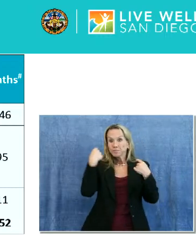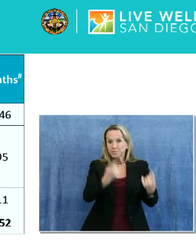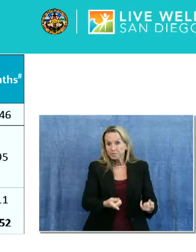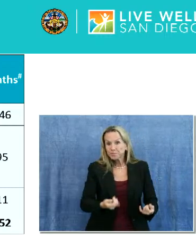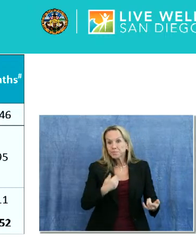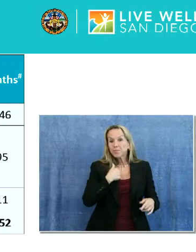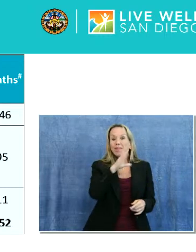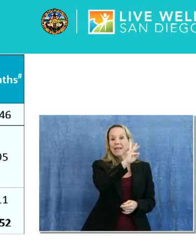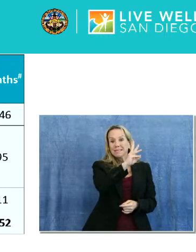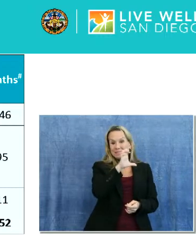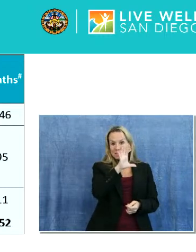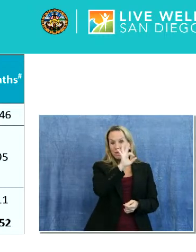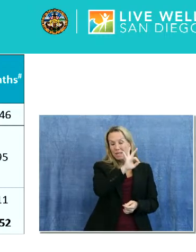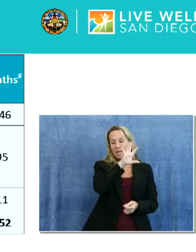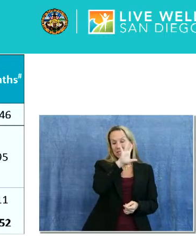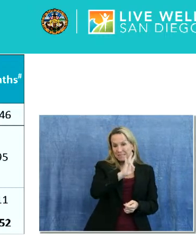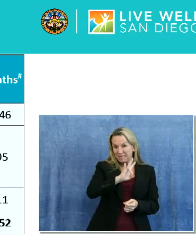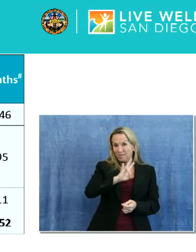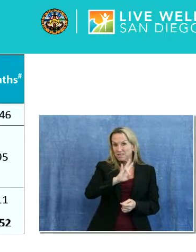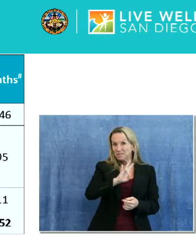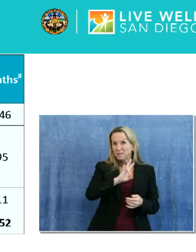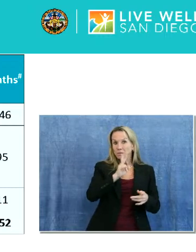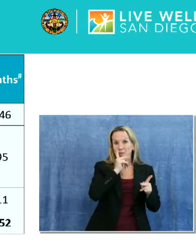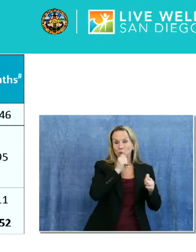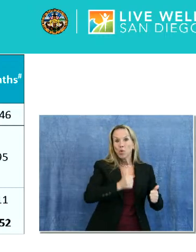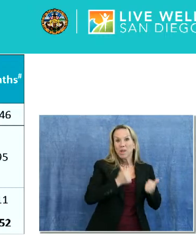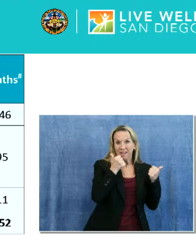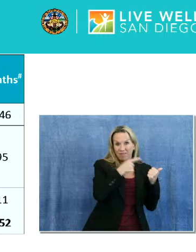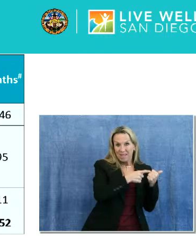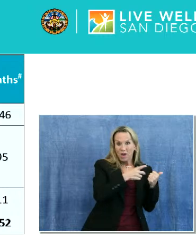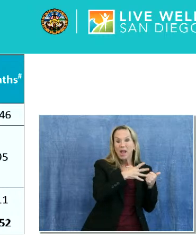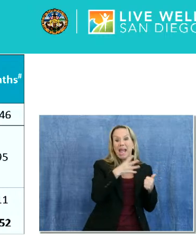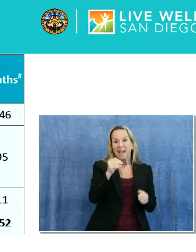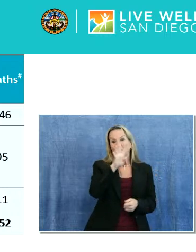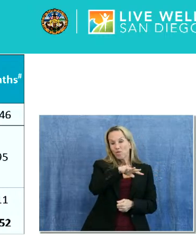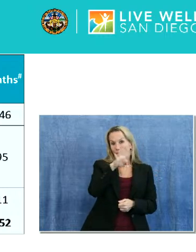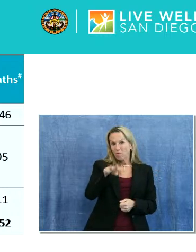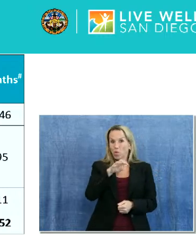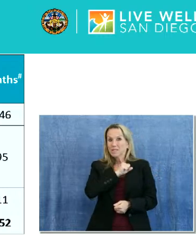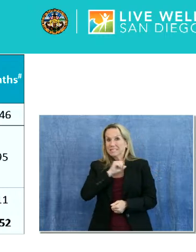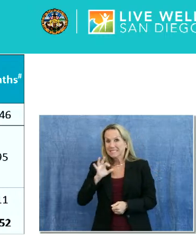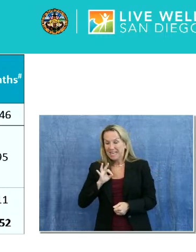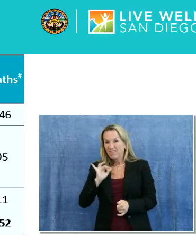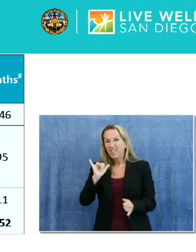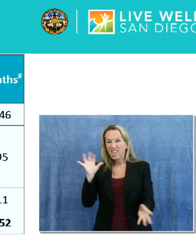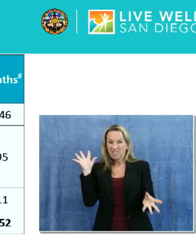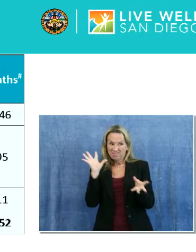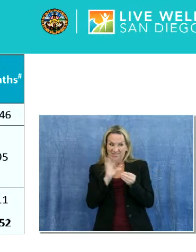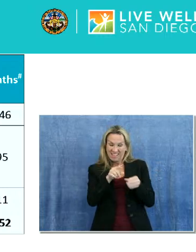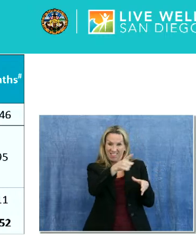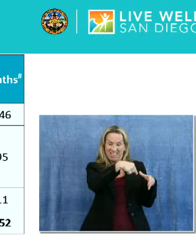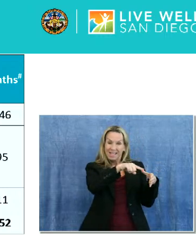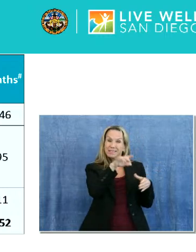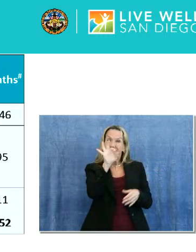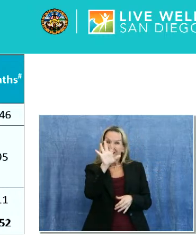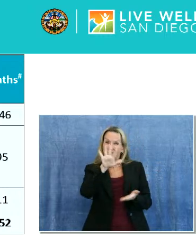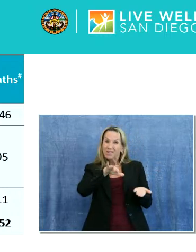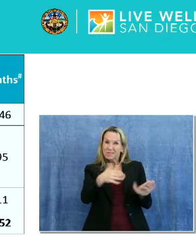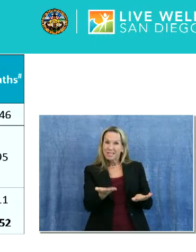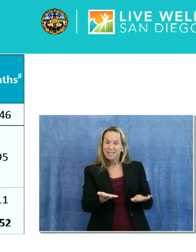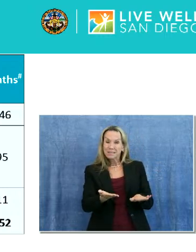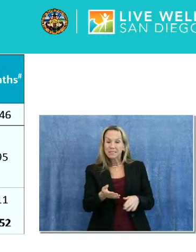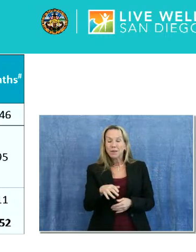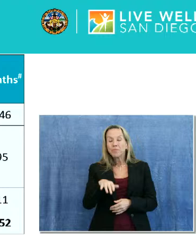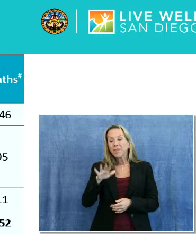and 544 staffs reported, which includes 95 deaths. 67,